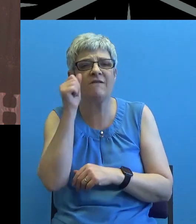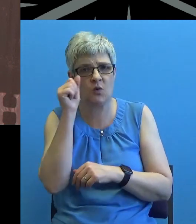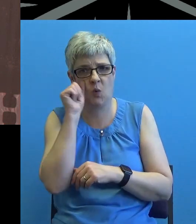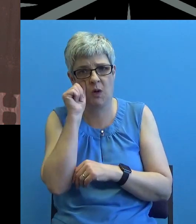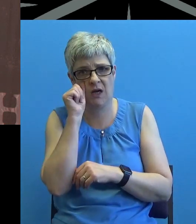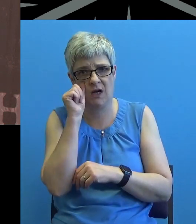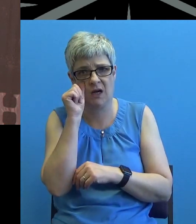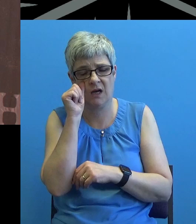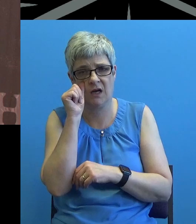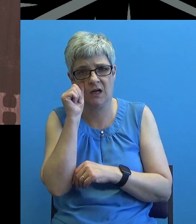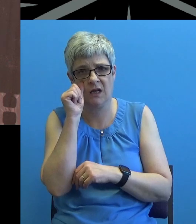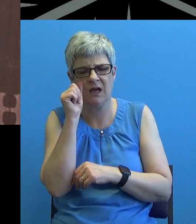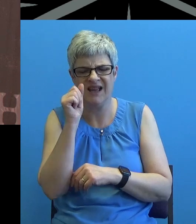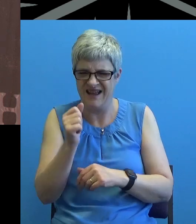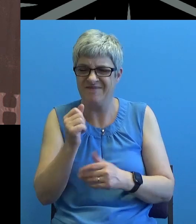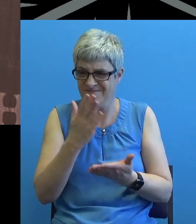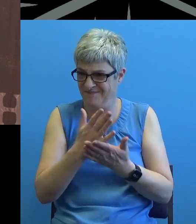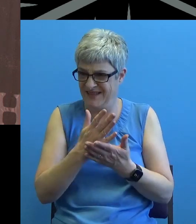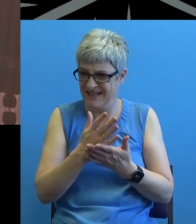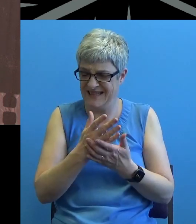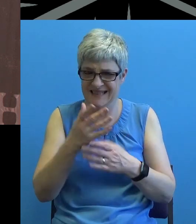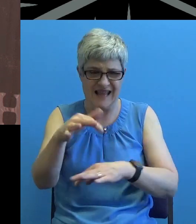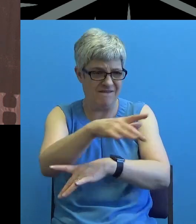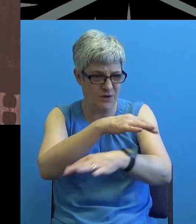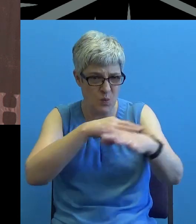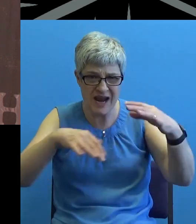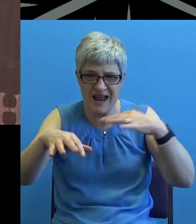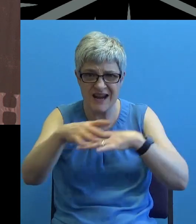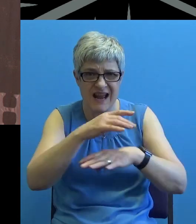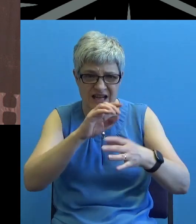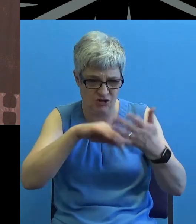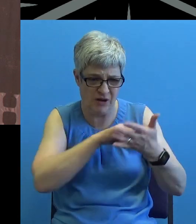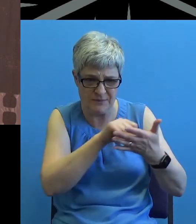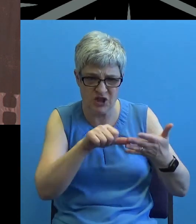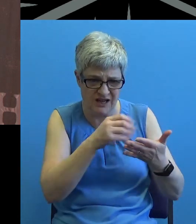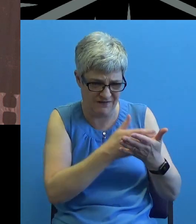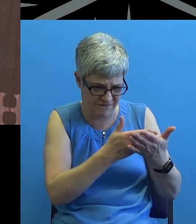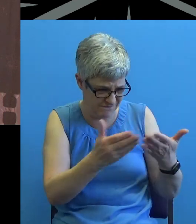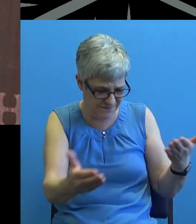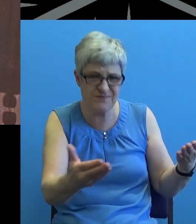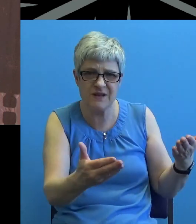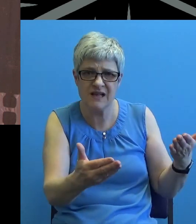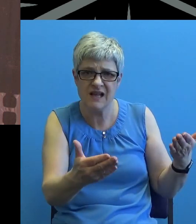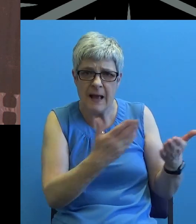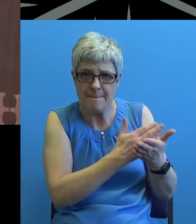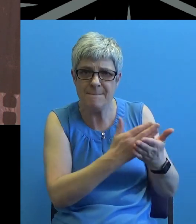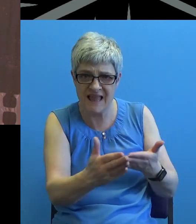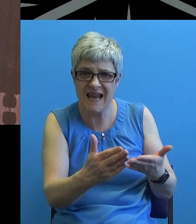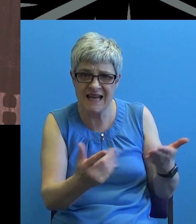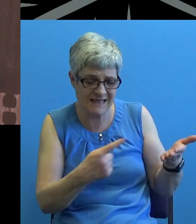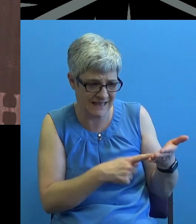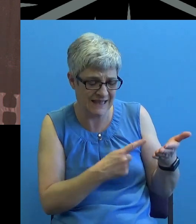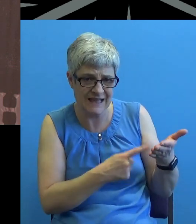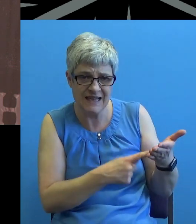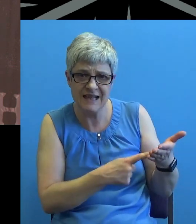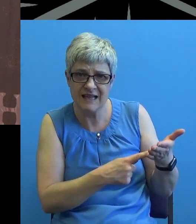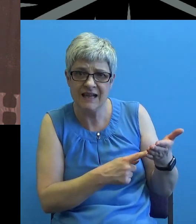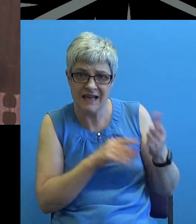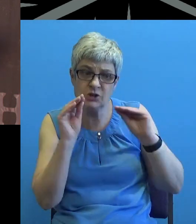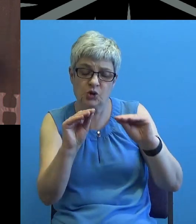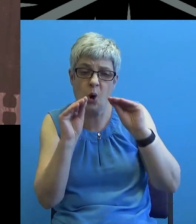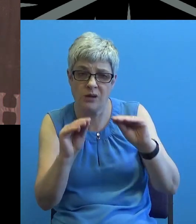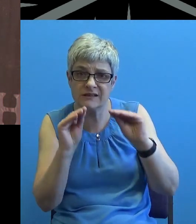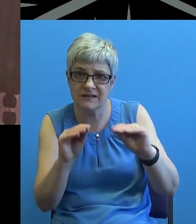known. I mean, it's everywhere in Scripture. It was plain before their very eyes. He had clearly taught